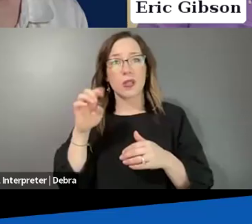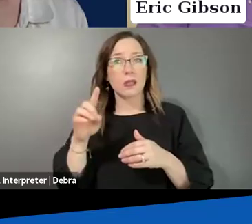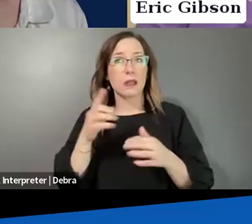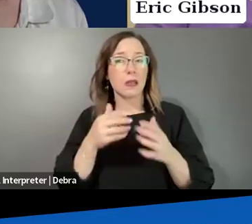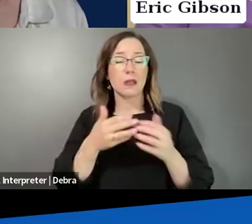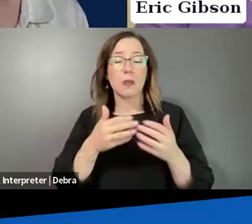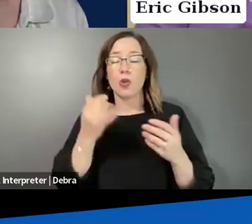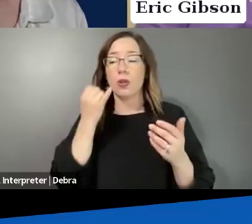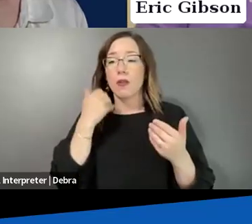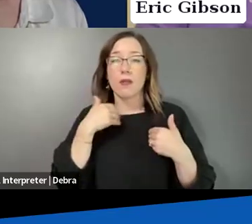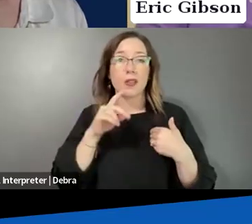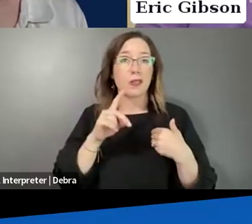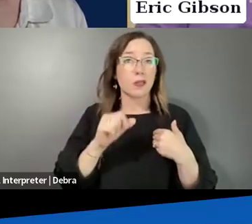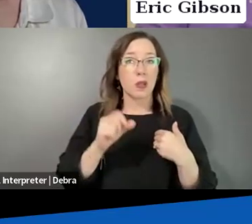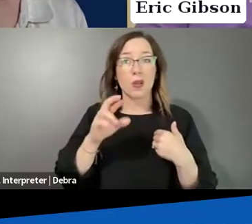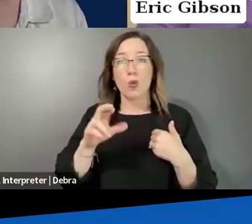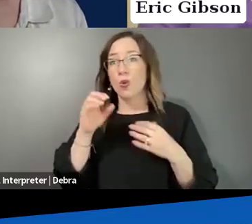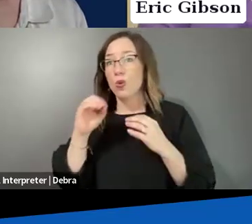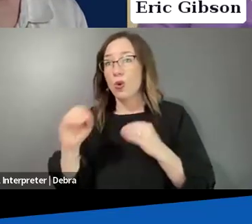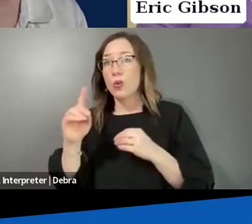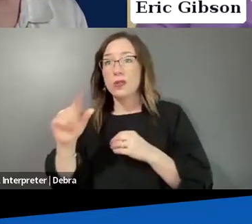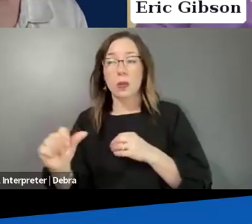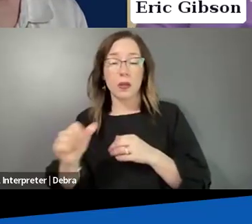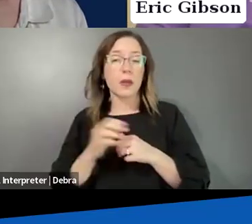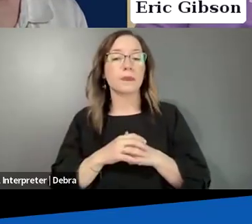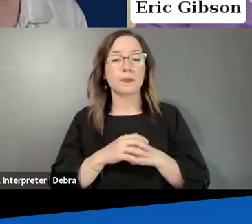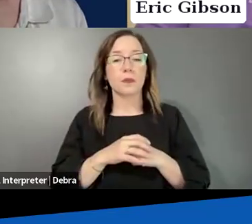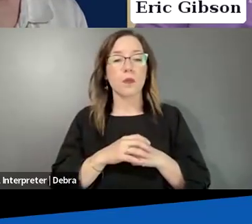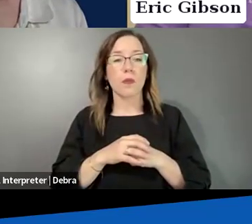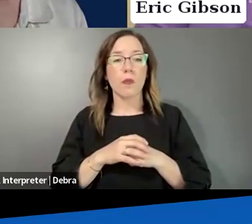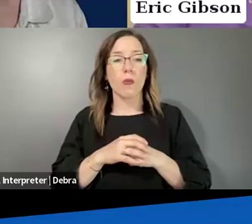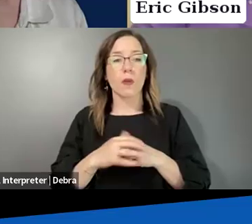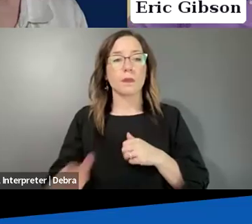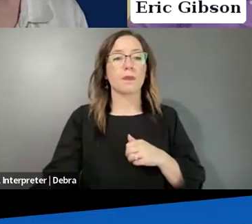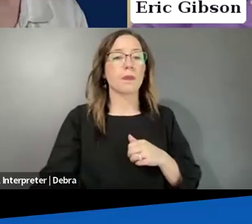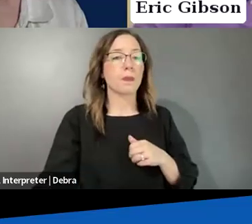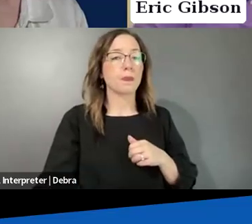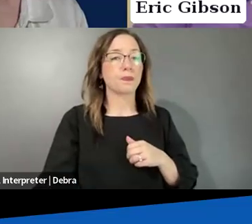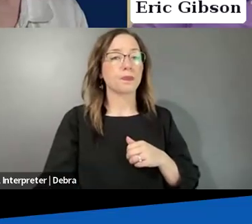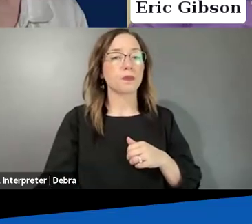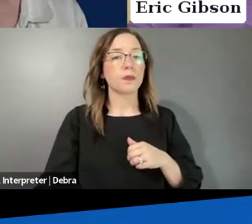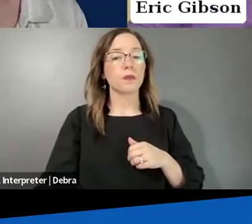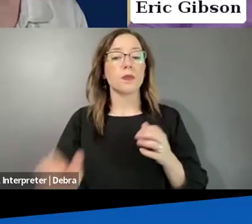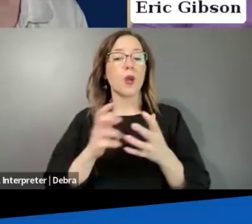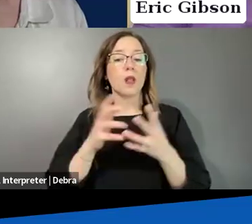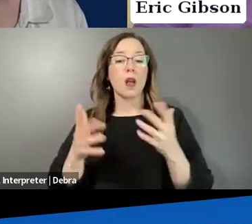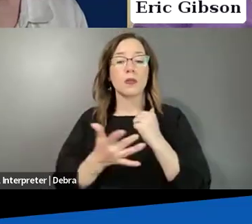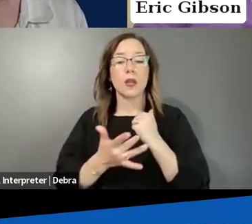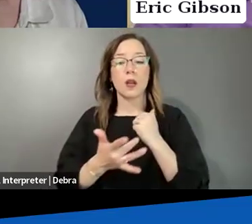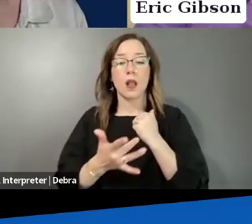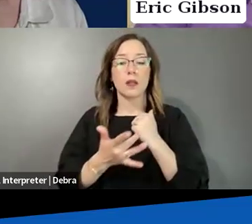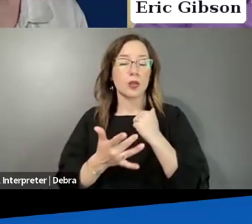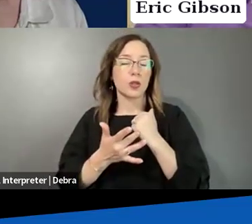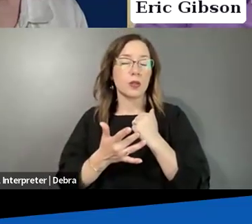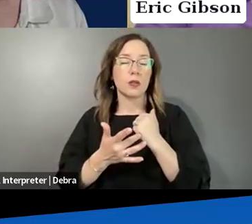regardless if you have a disability or not. And like I say, it's a lot of technology out there. It's a lot of